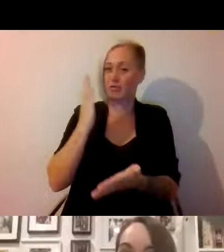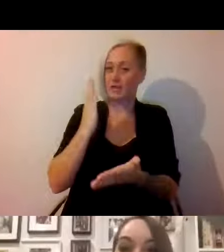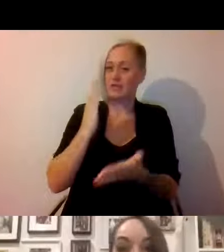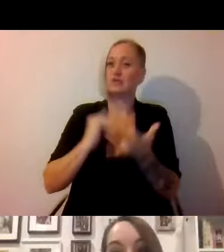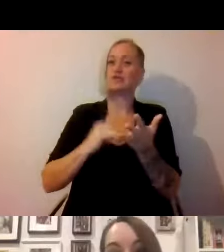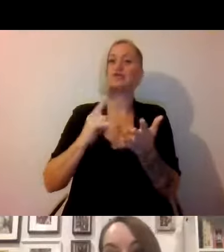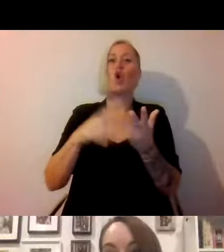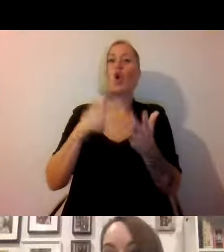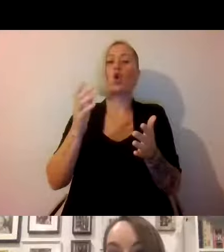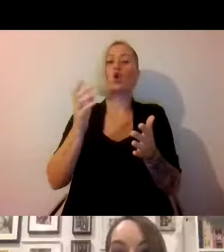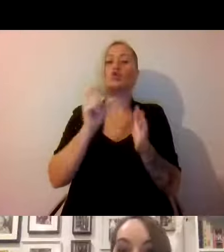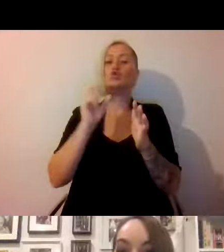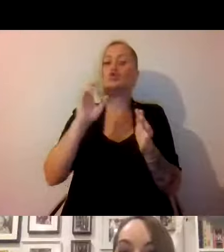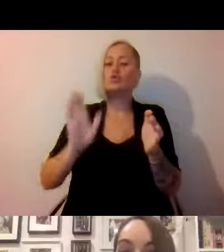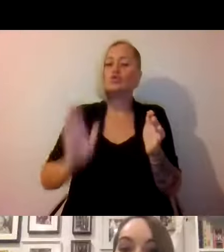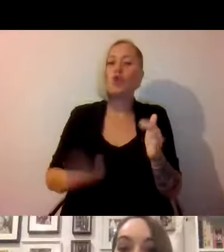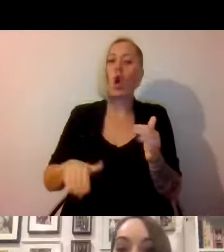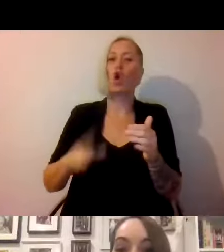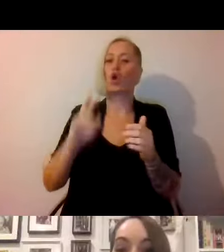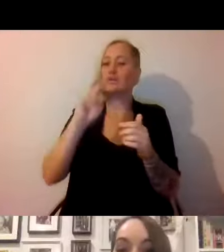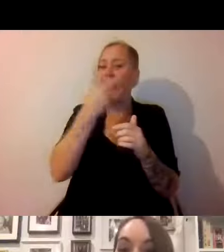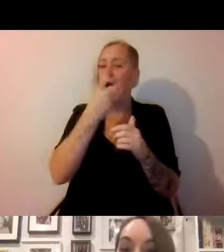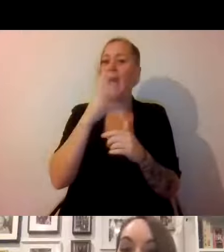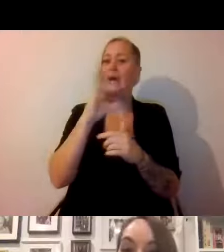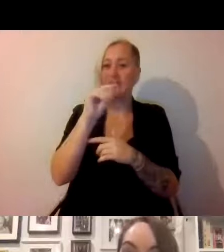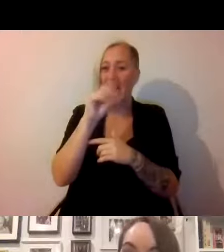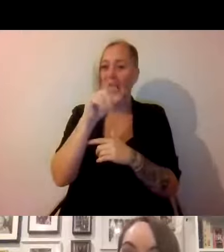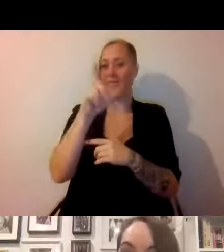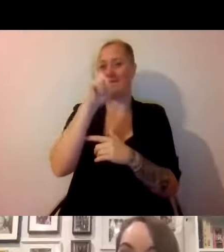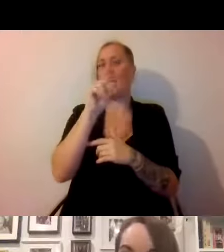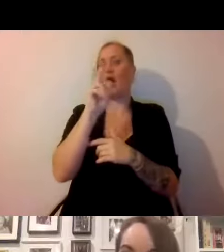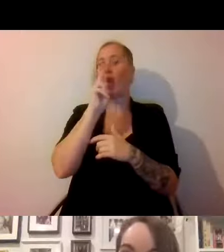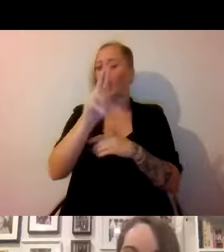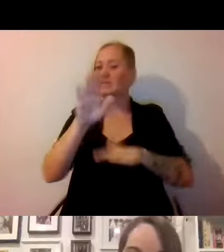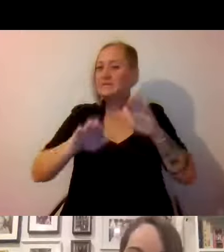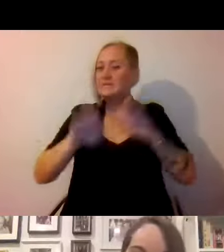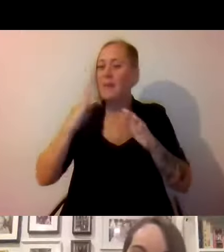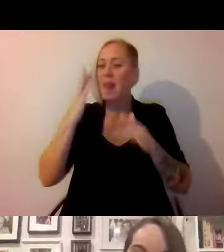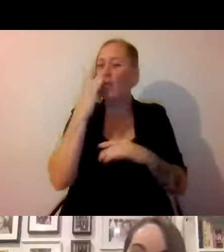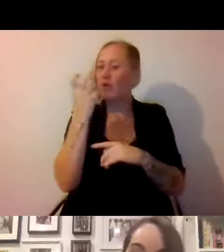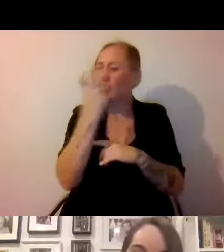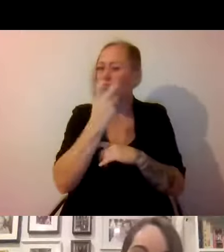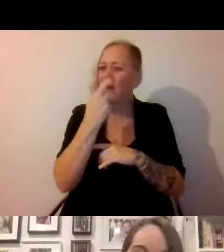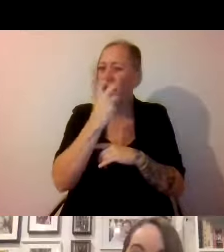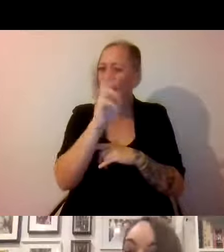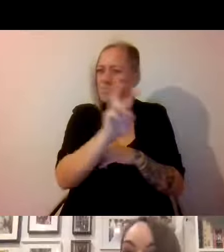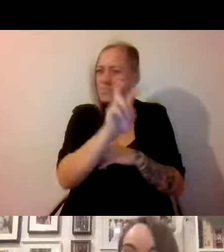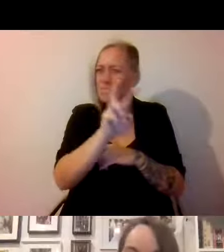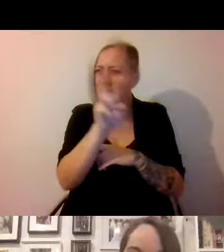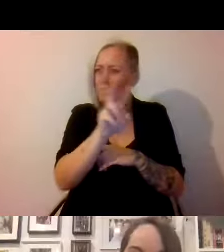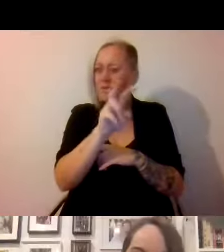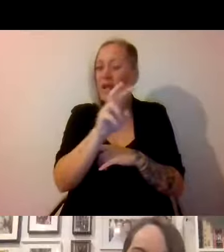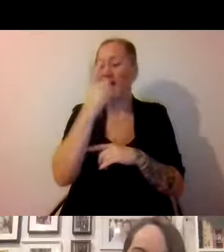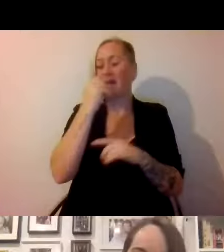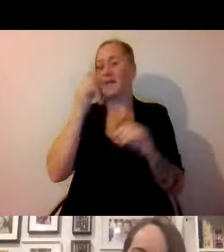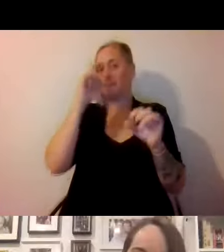dog, dark, duck, for example, can look really similar when you're reading them on the lips and can cause